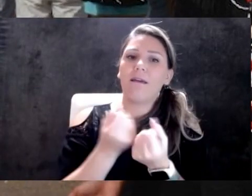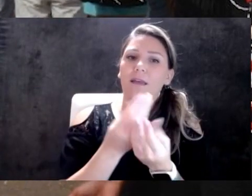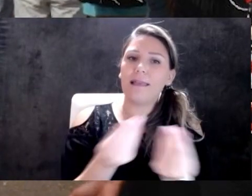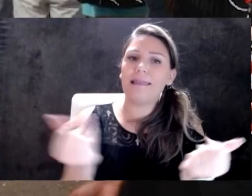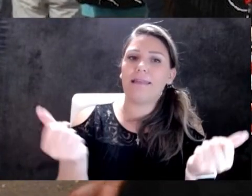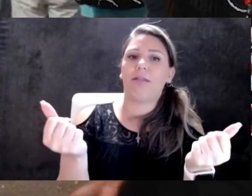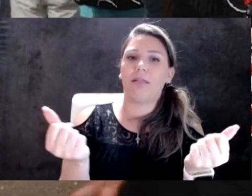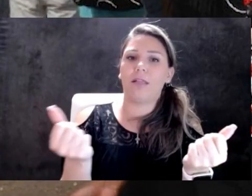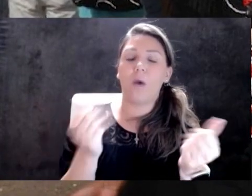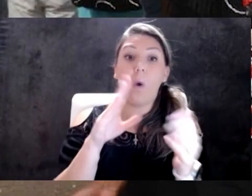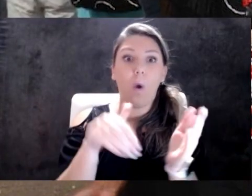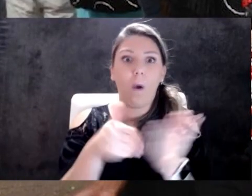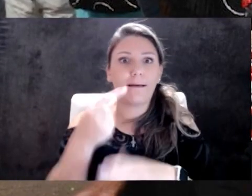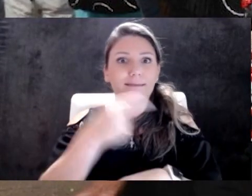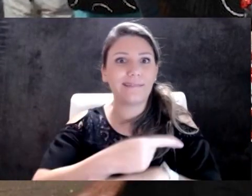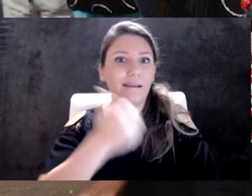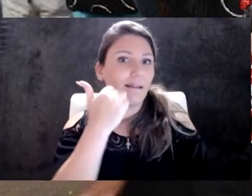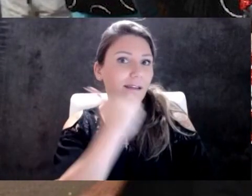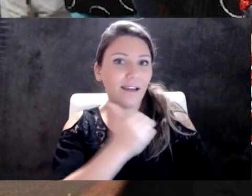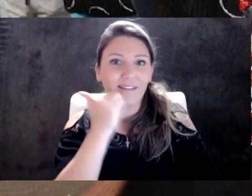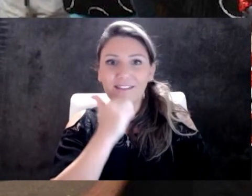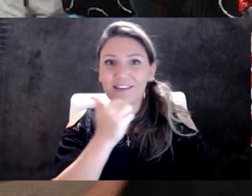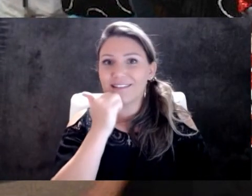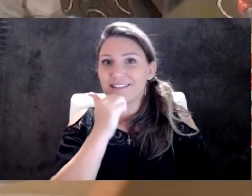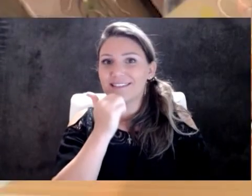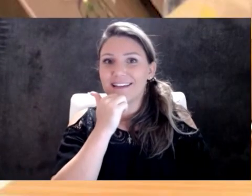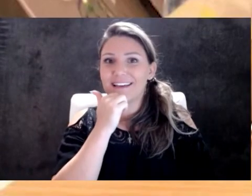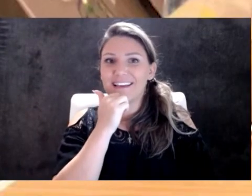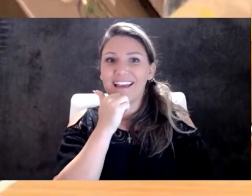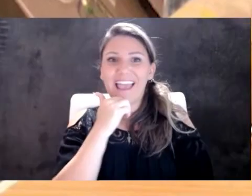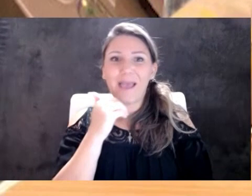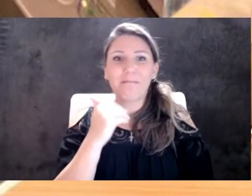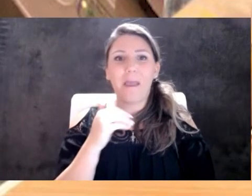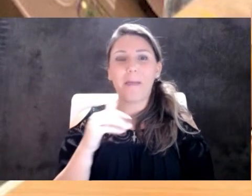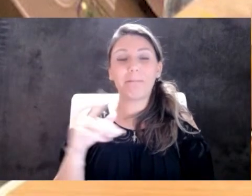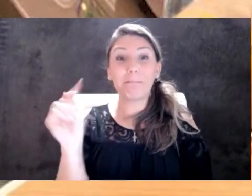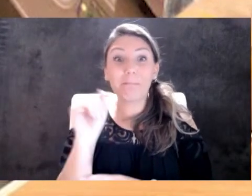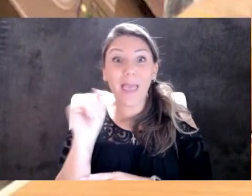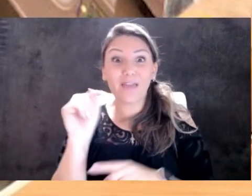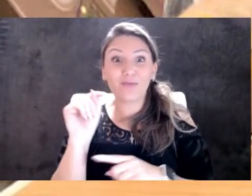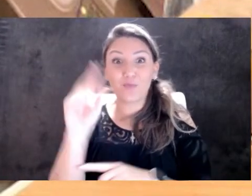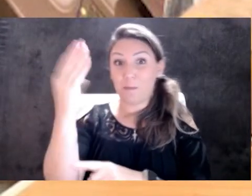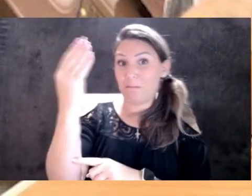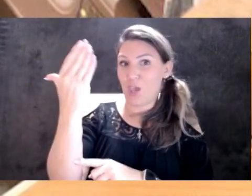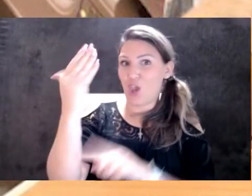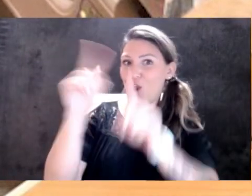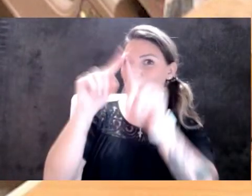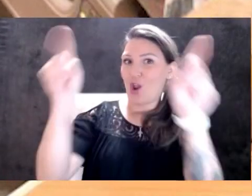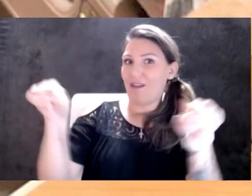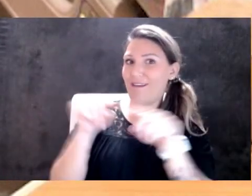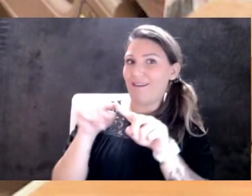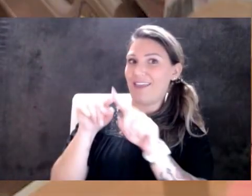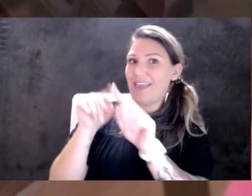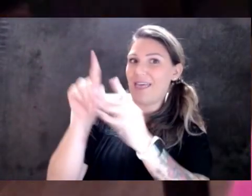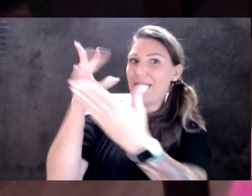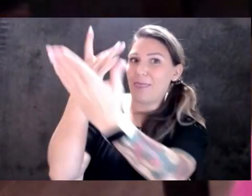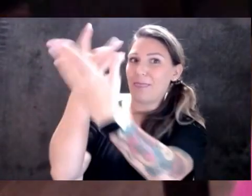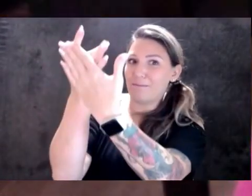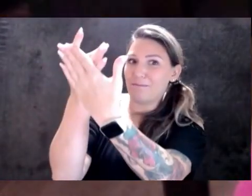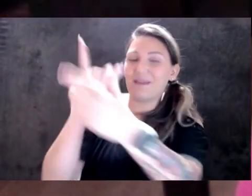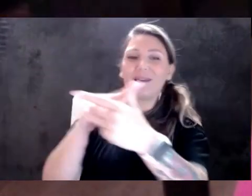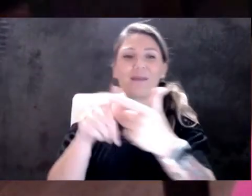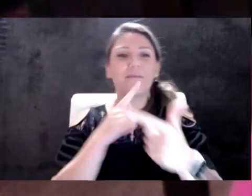all day is taped on my bathroom mirror, is taped on my bedroom mirror.